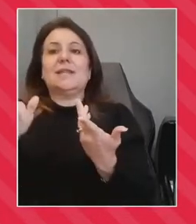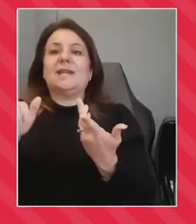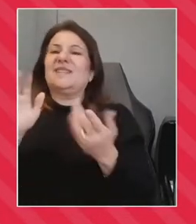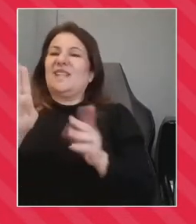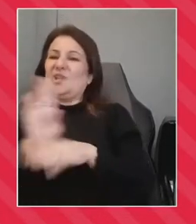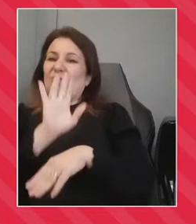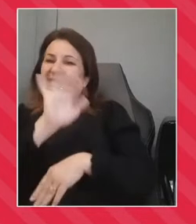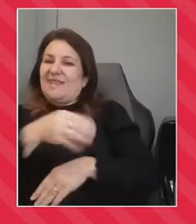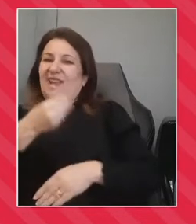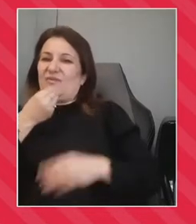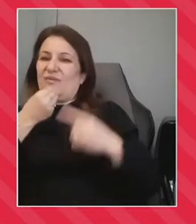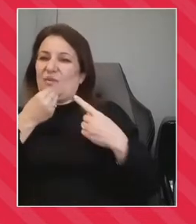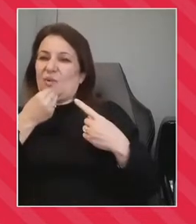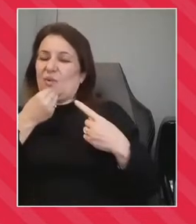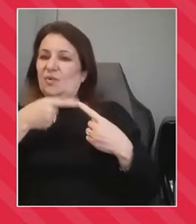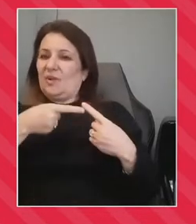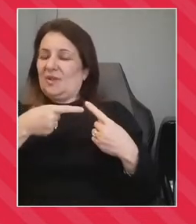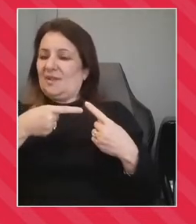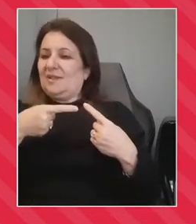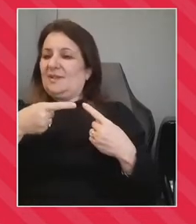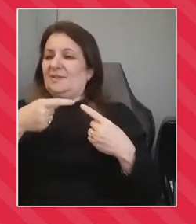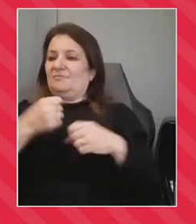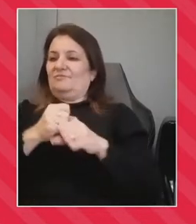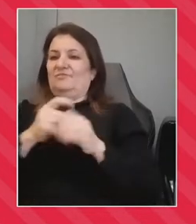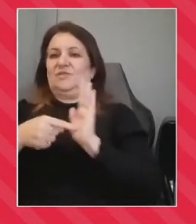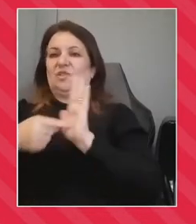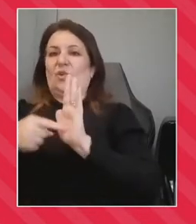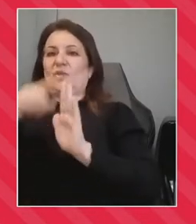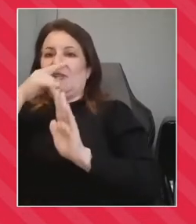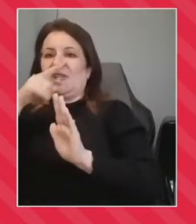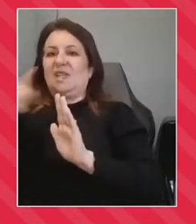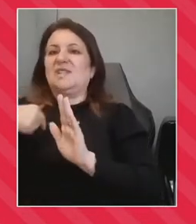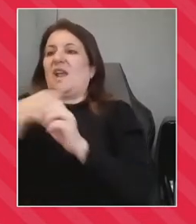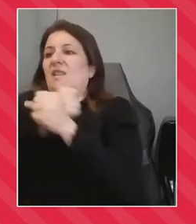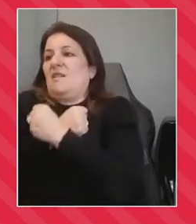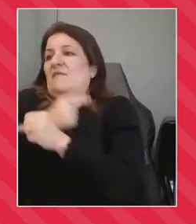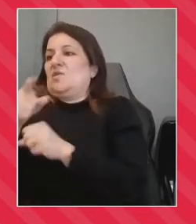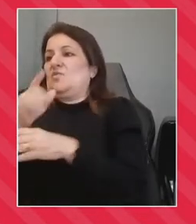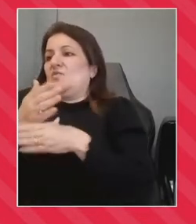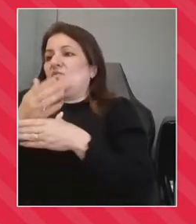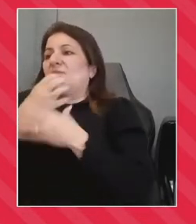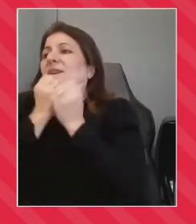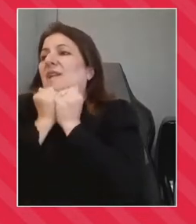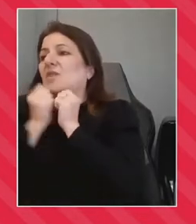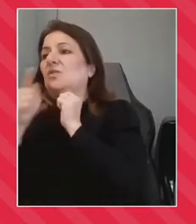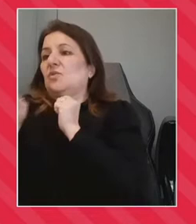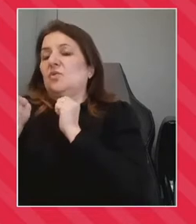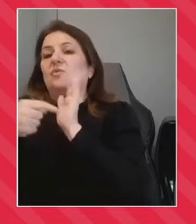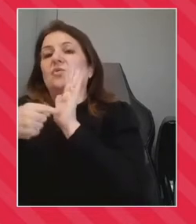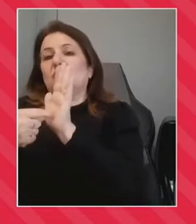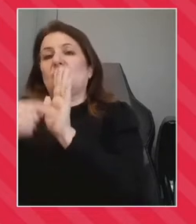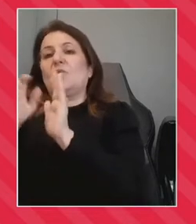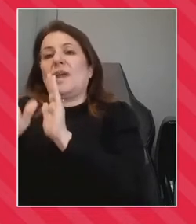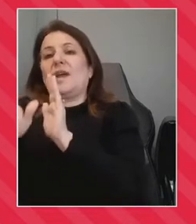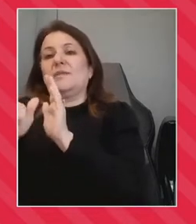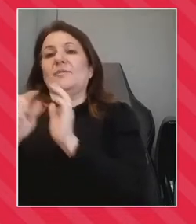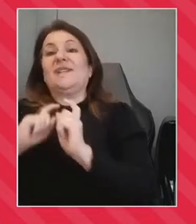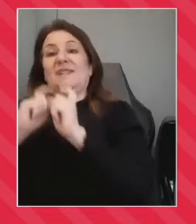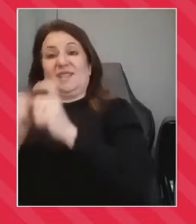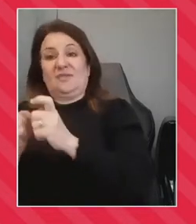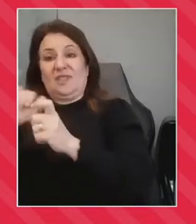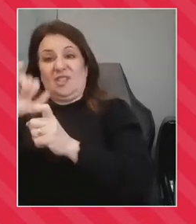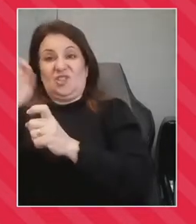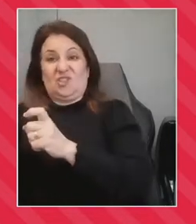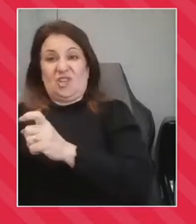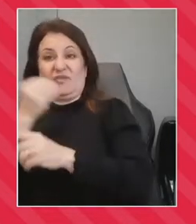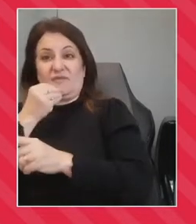buffer their kids against scarcity, to show kids that they love and care for them, even when they also at the same time want their kids to be consuming a